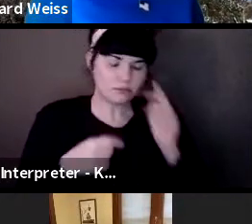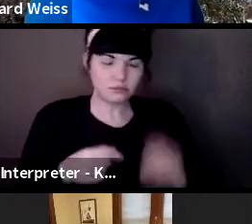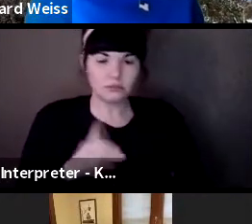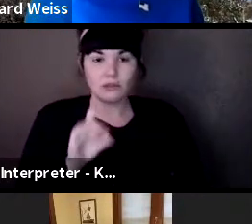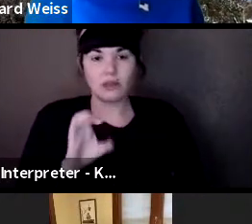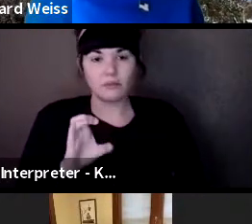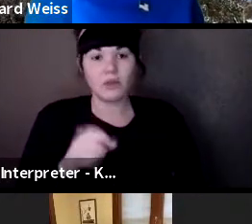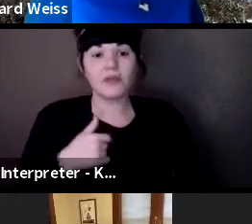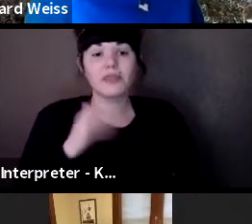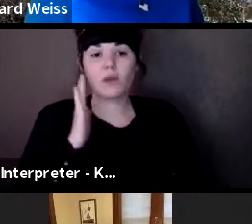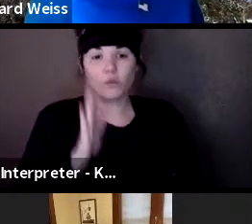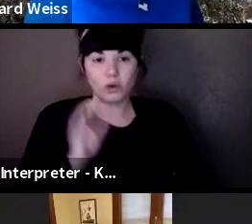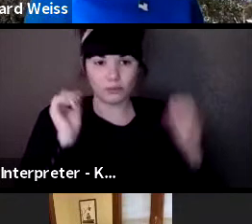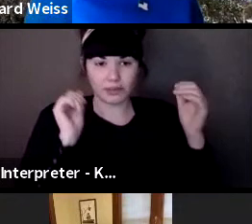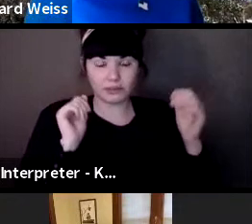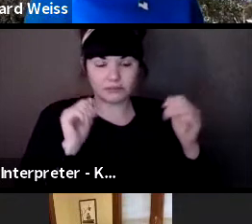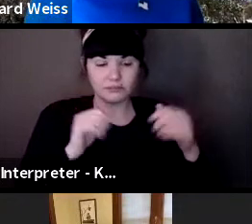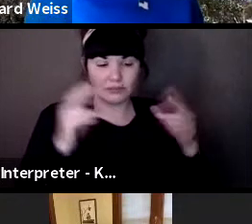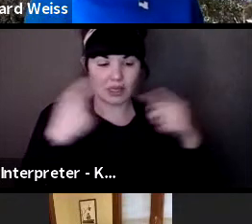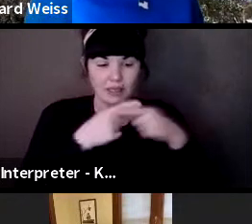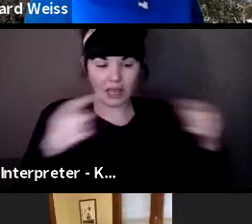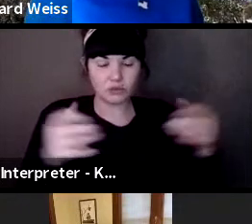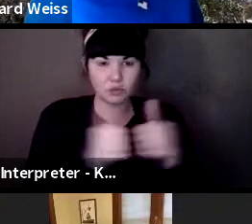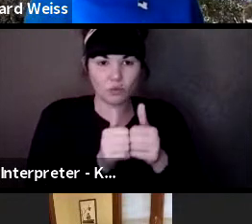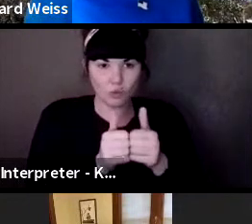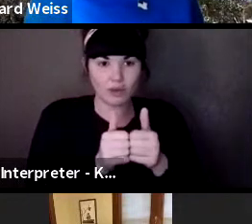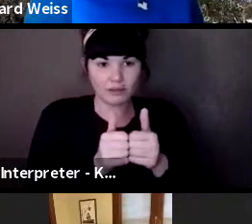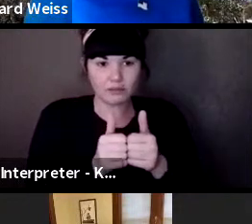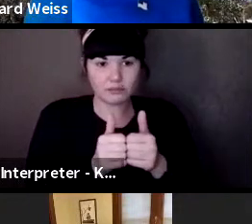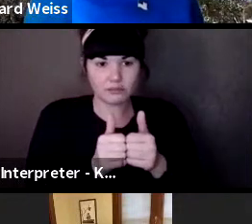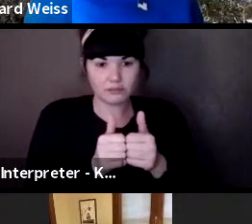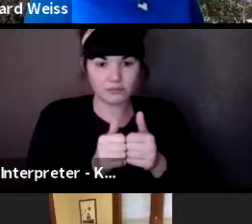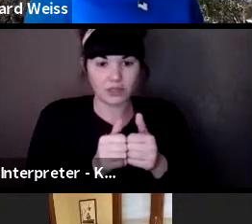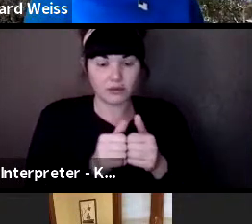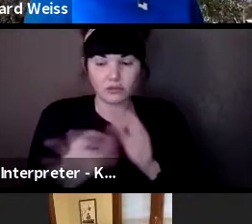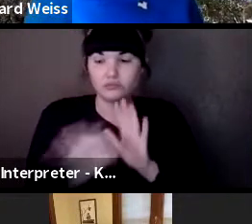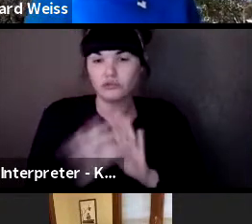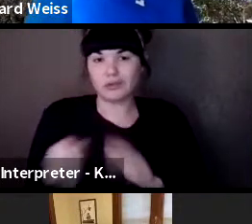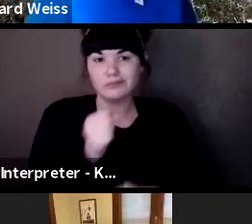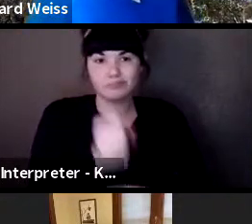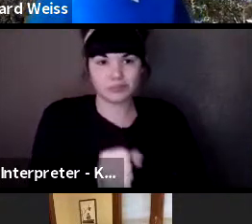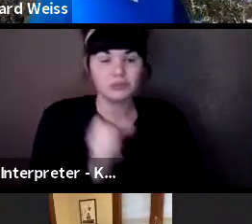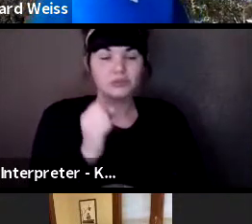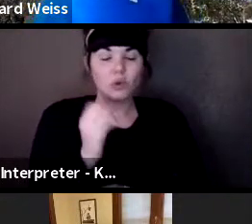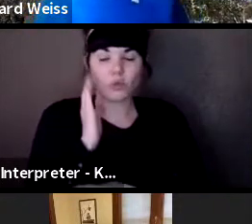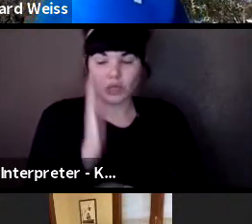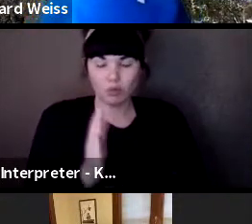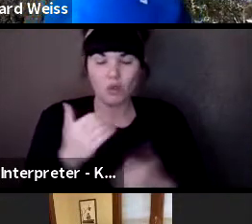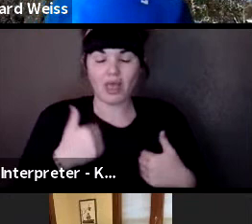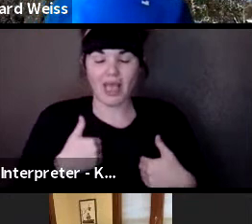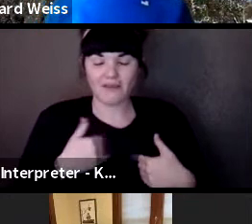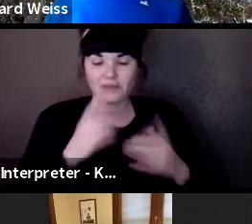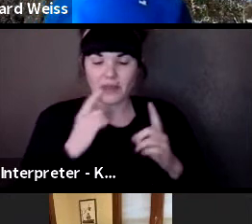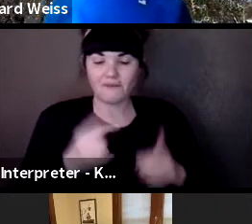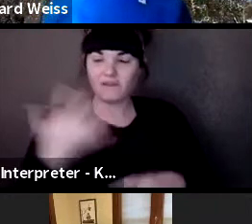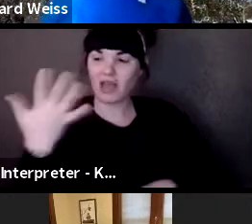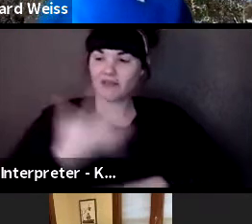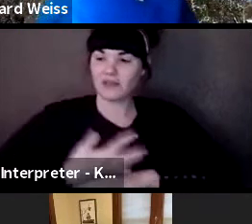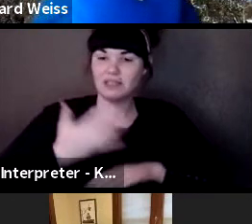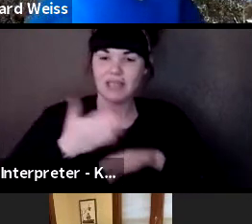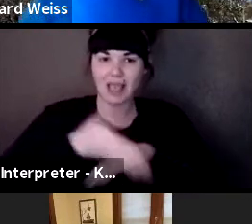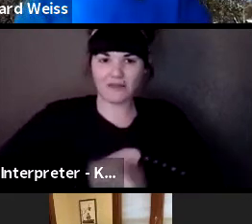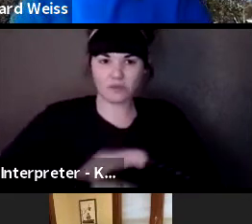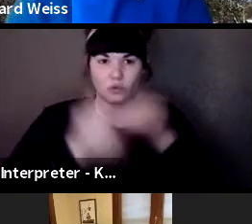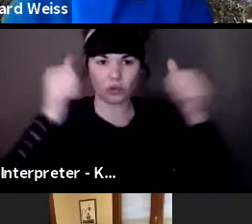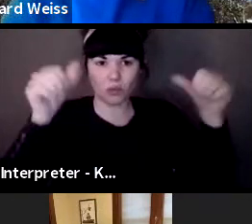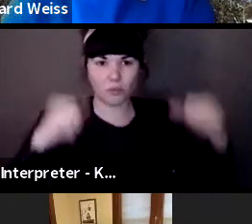will be made. So the contract will be fully executed after 5 days of that posting. So that one is very close. I